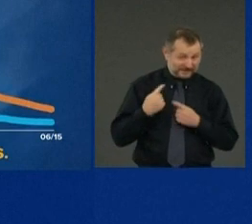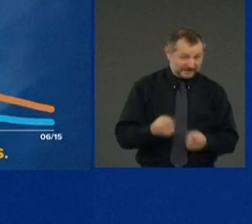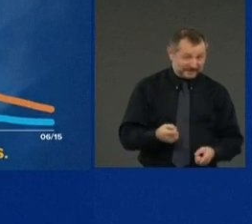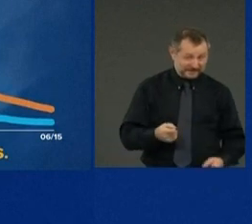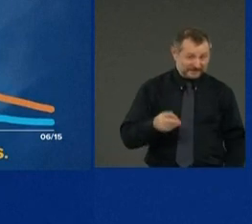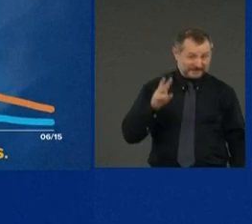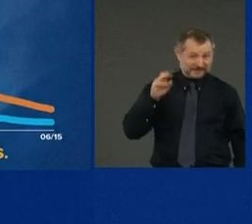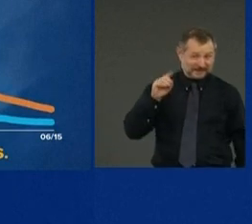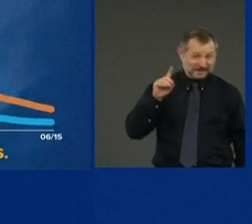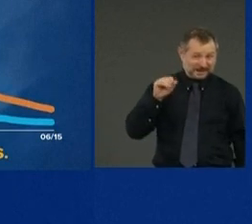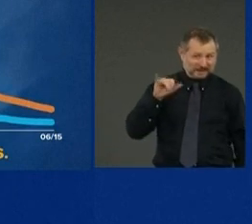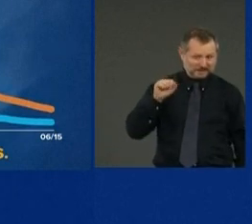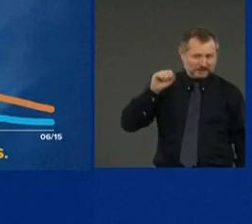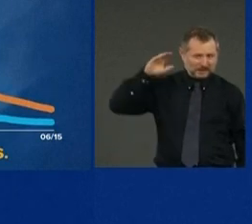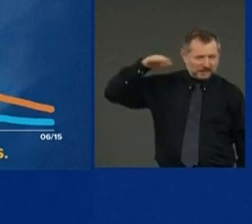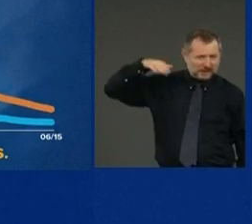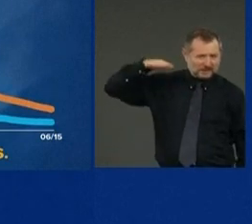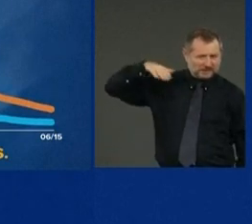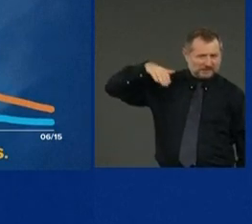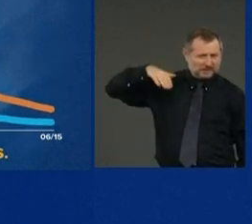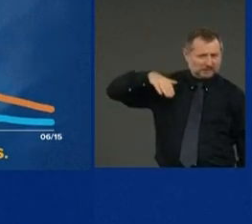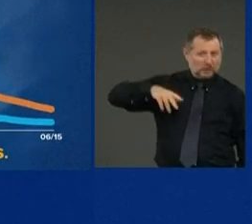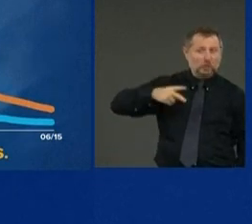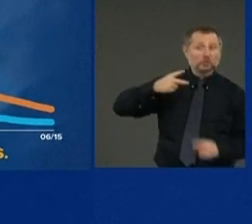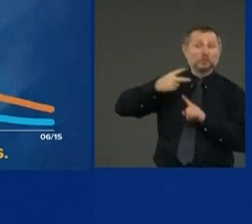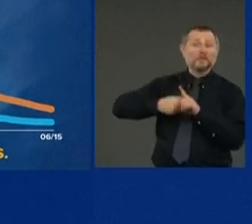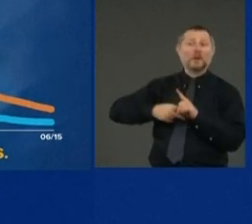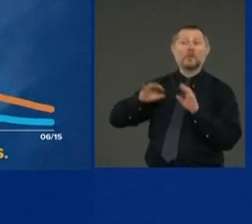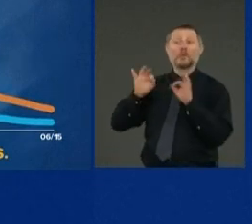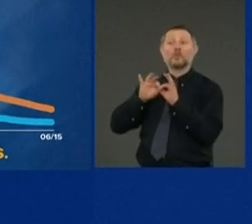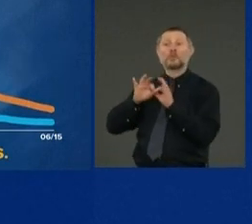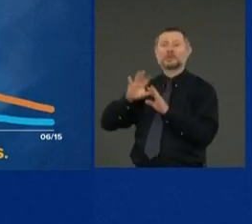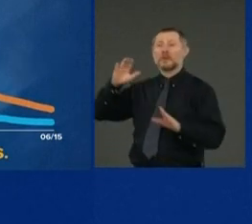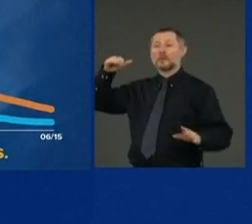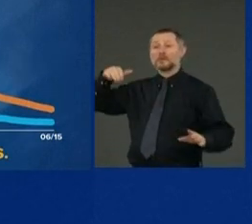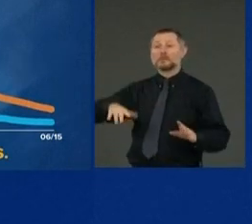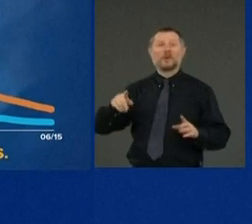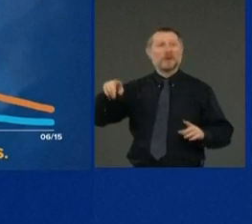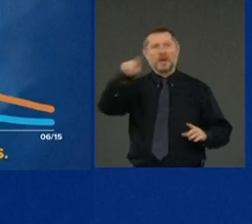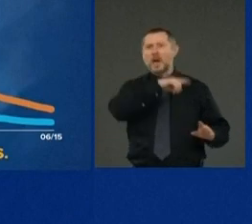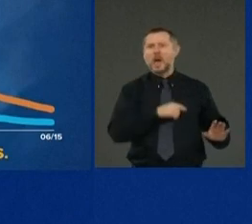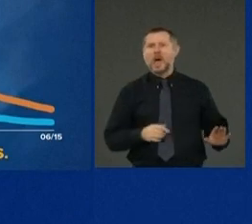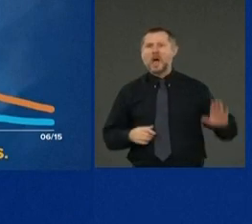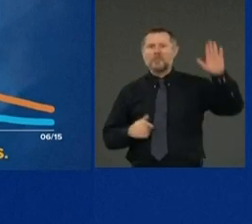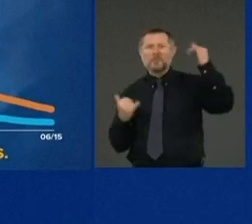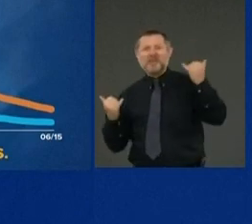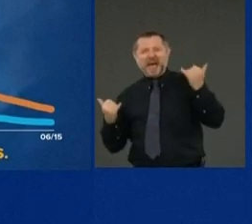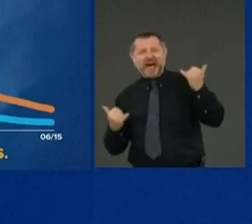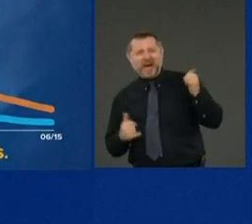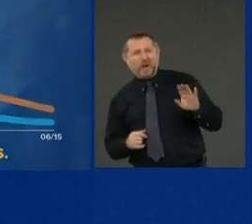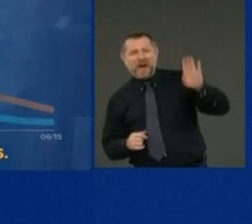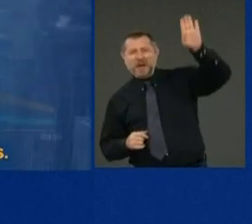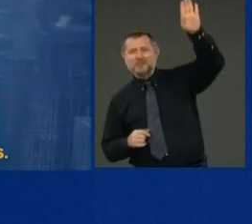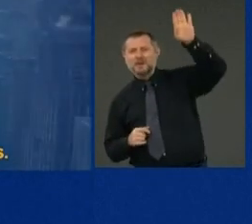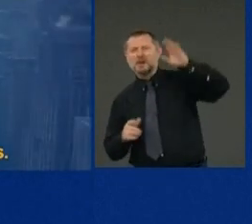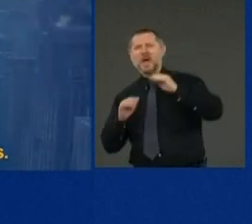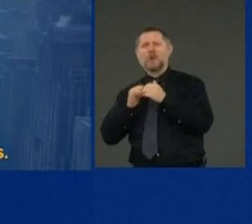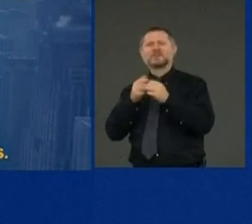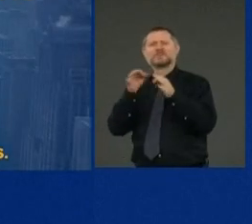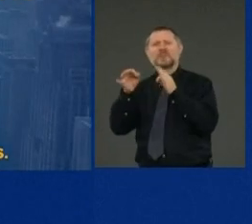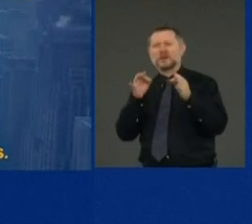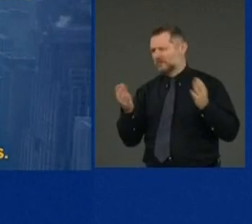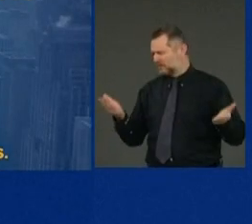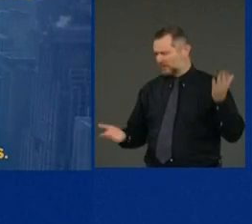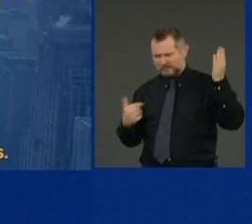days. 2 months of decline, they're going up now. How do you explain that?